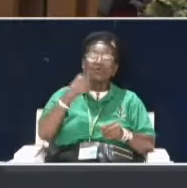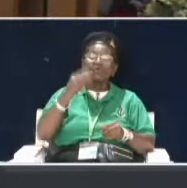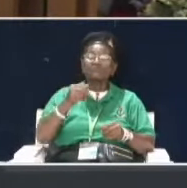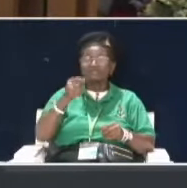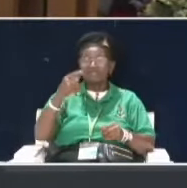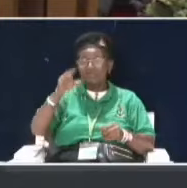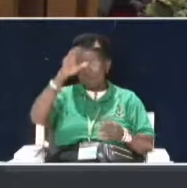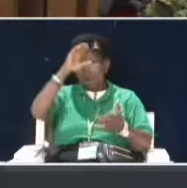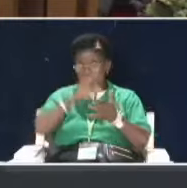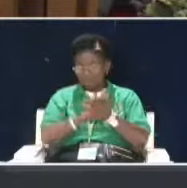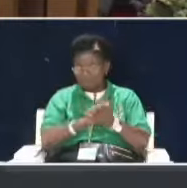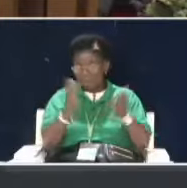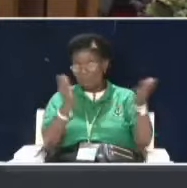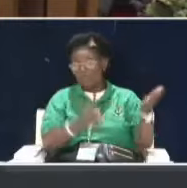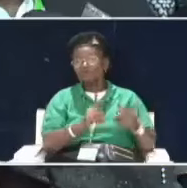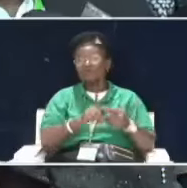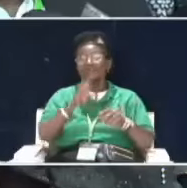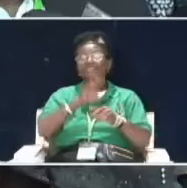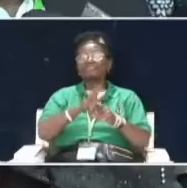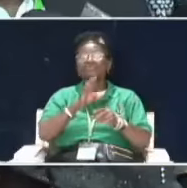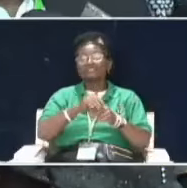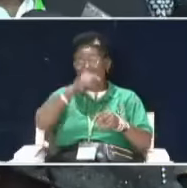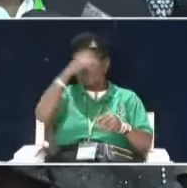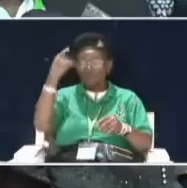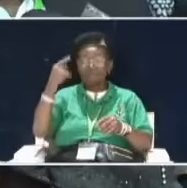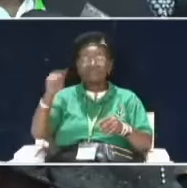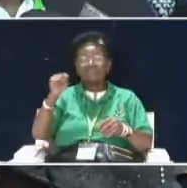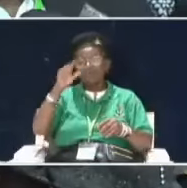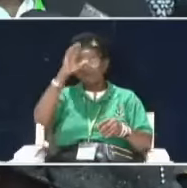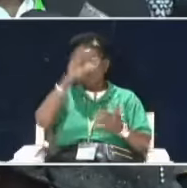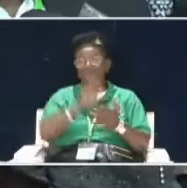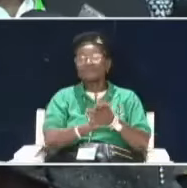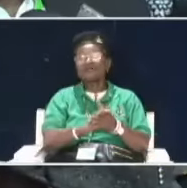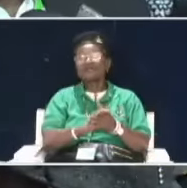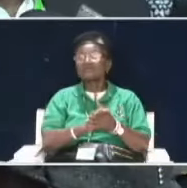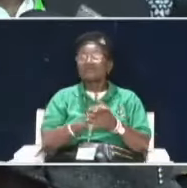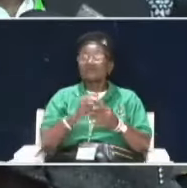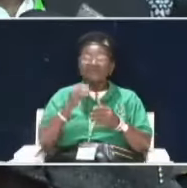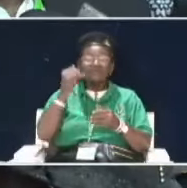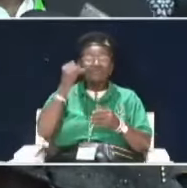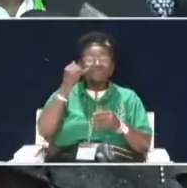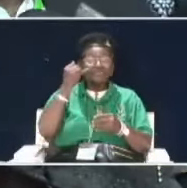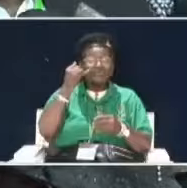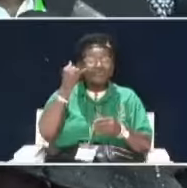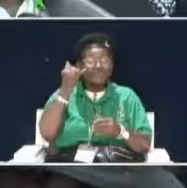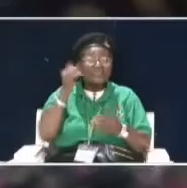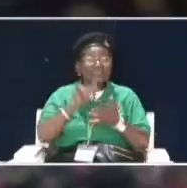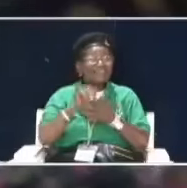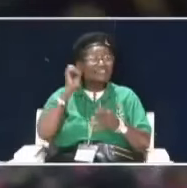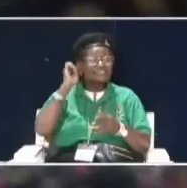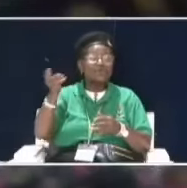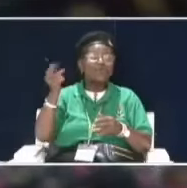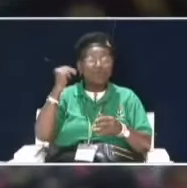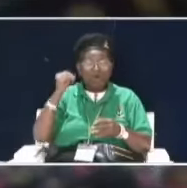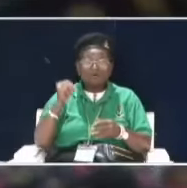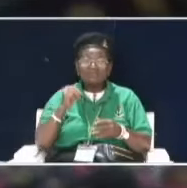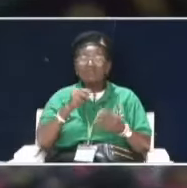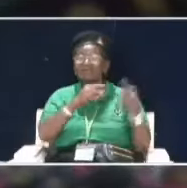husband suspected that she was responsible for all his problems.